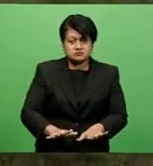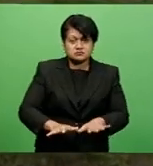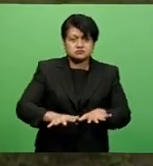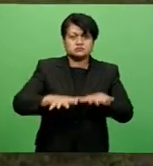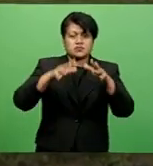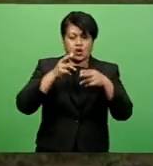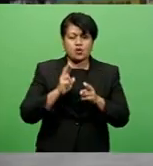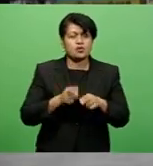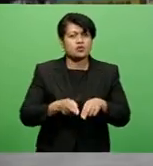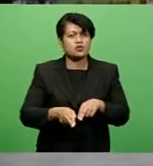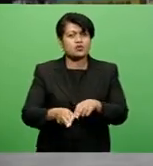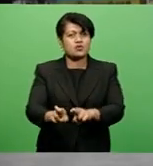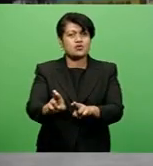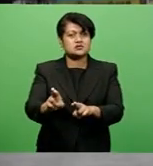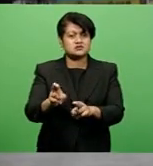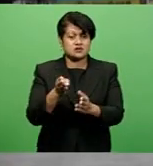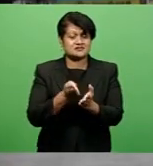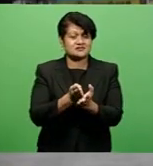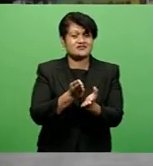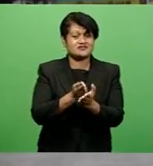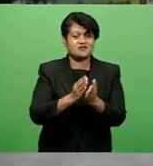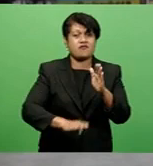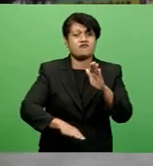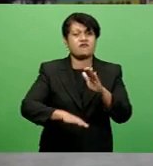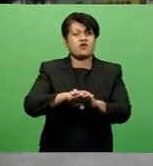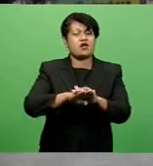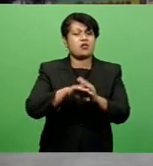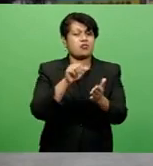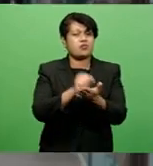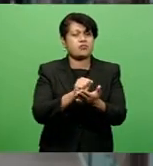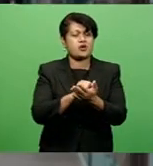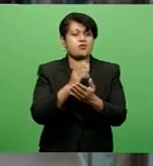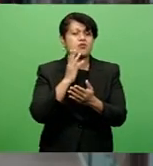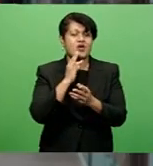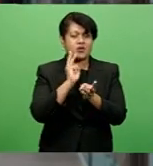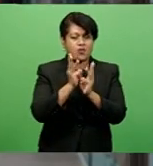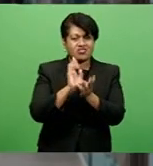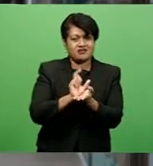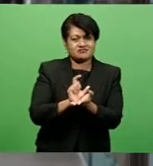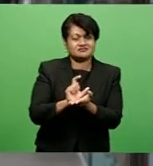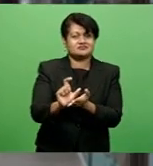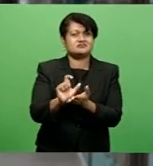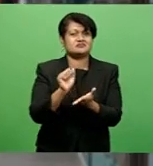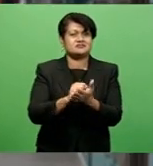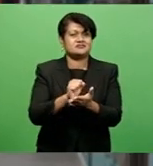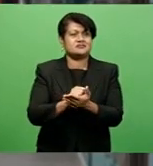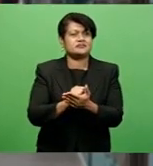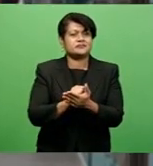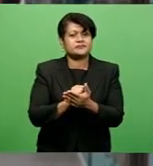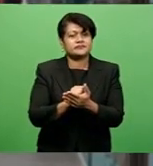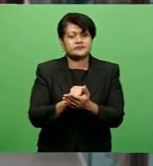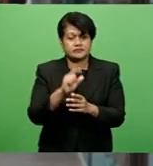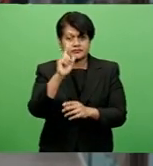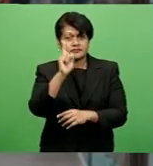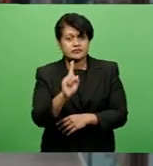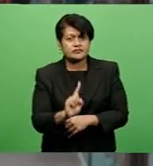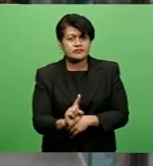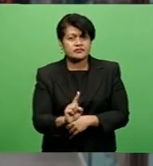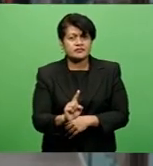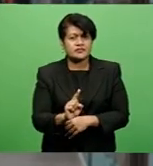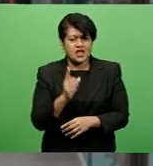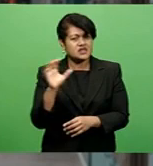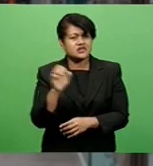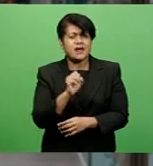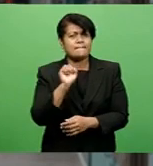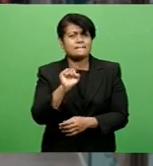roads. Services will be fully restored once the weather clears. I used to go by bus every day, and today I have